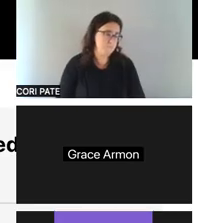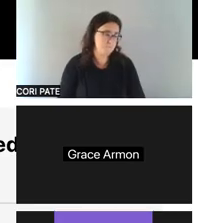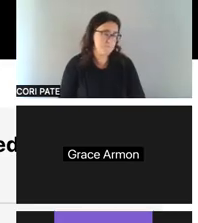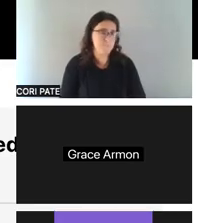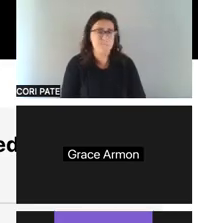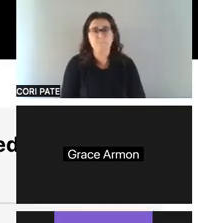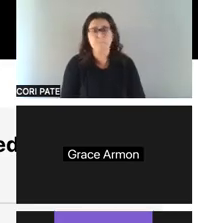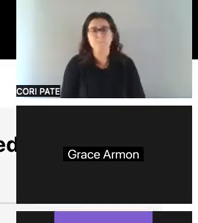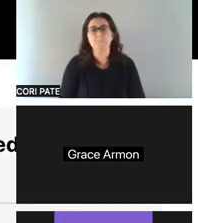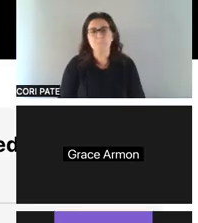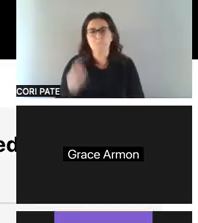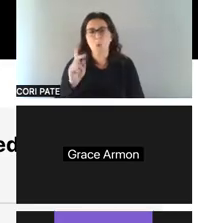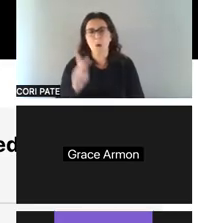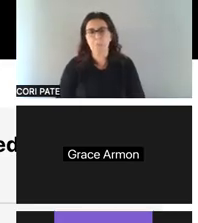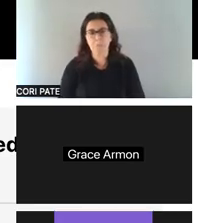Okay.